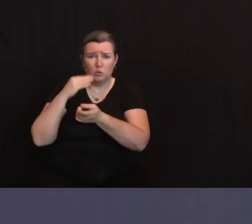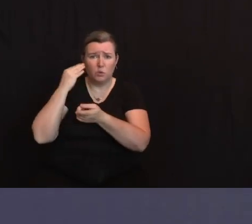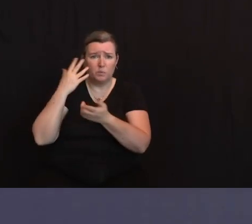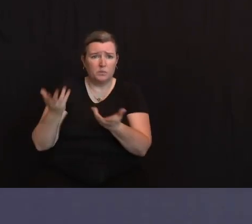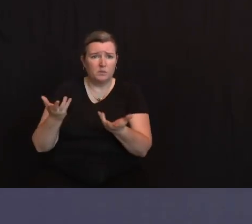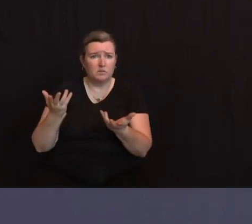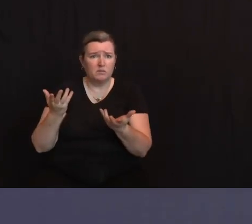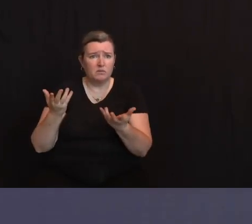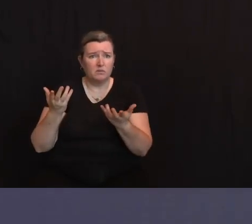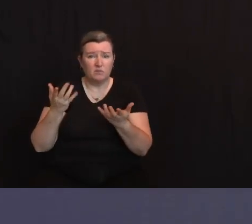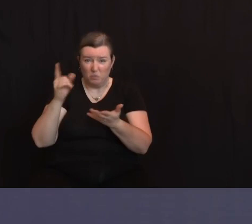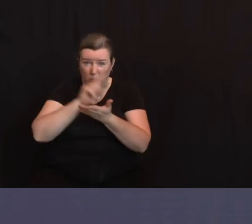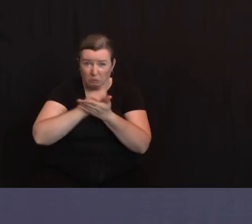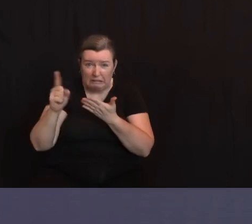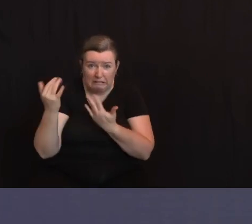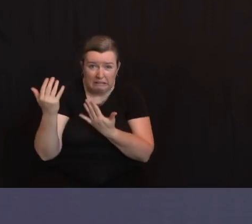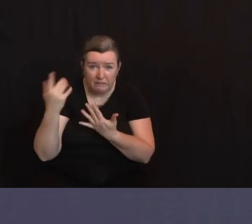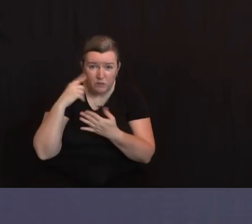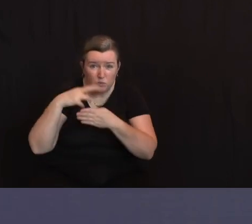get the results of the test.